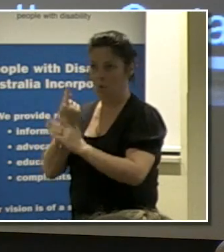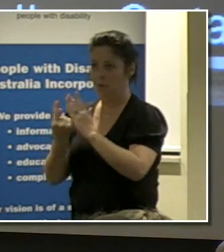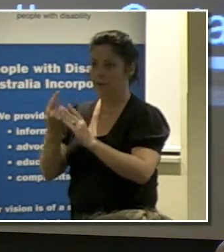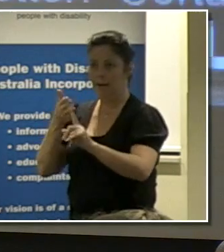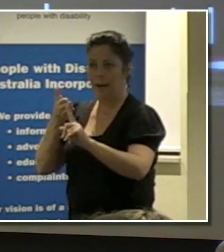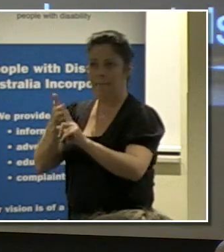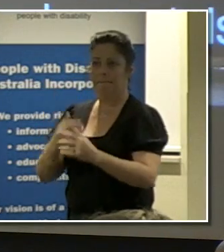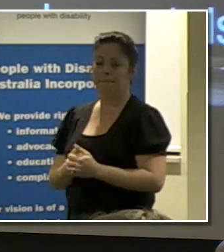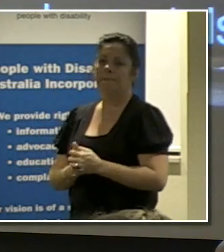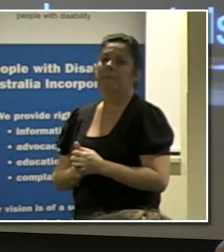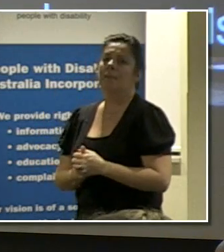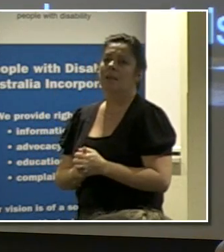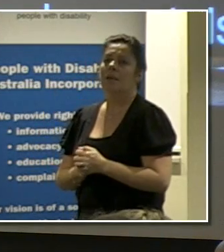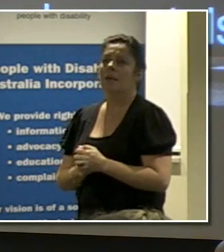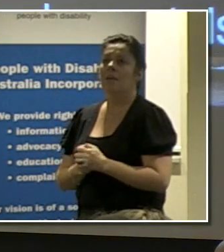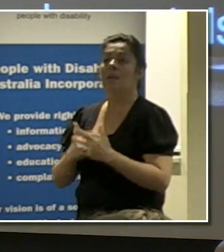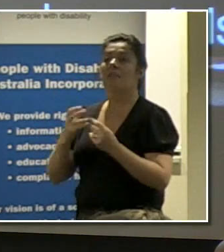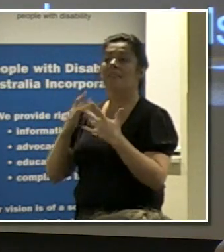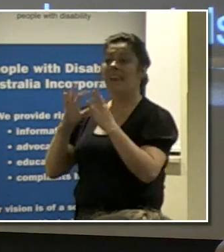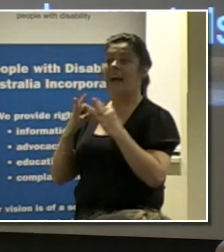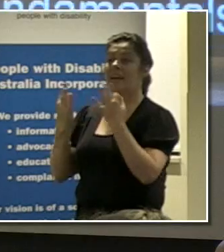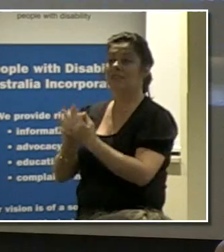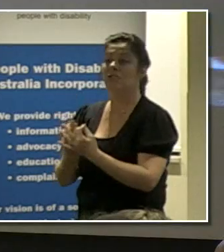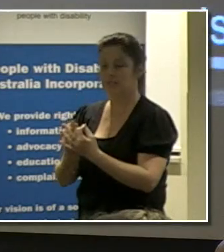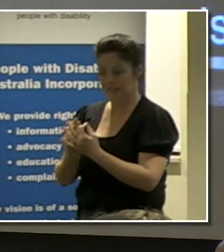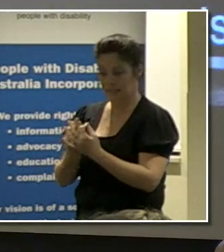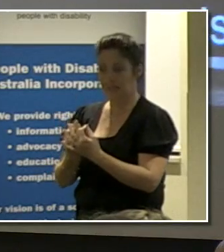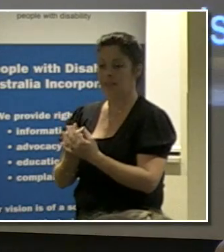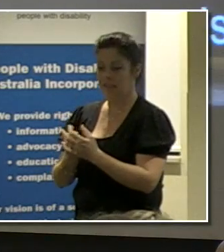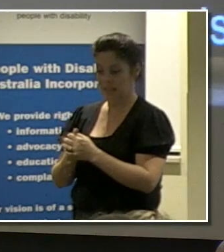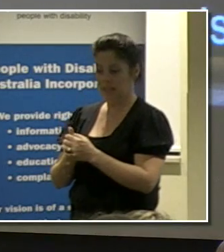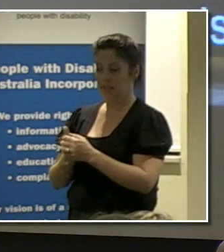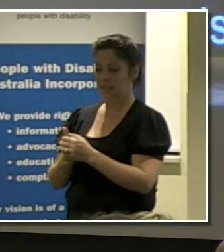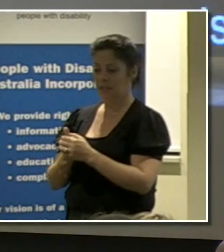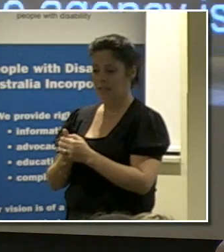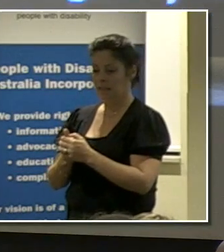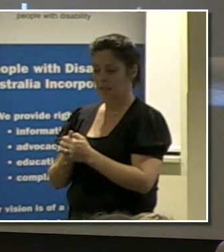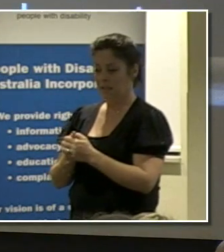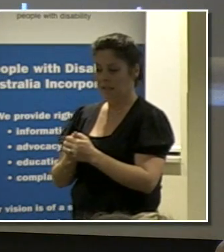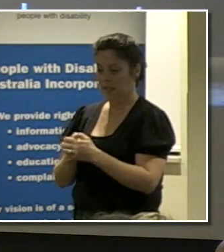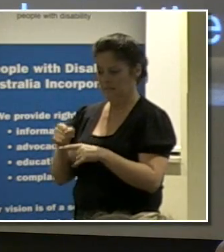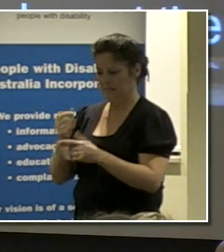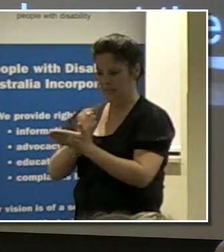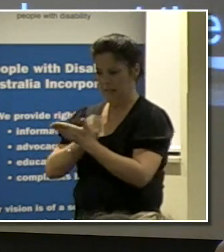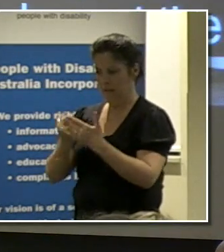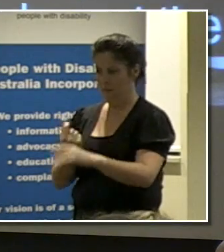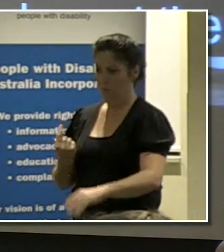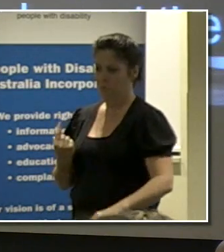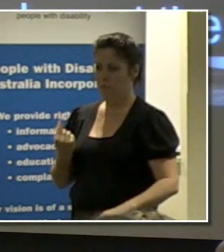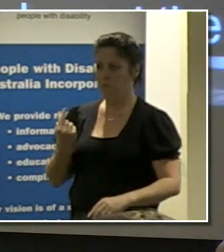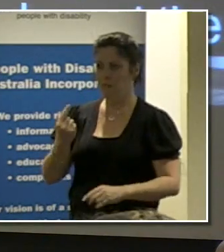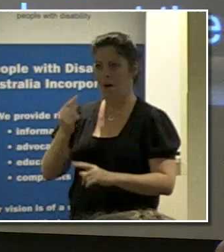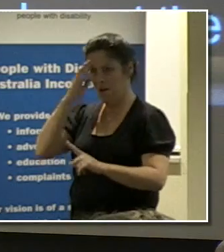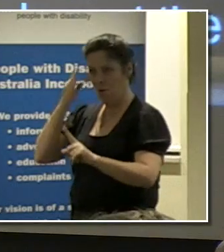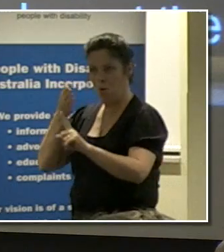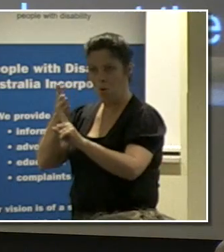the agency is that, number one, we're not the owners of the NDIS,